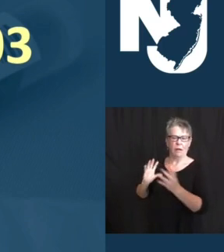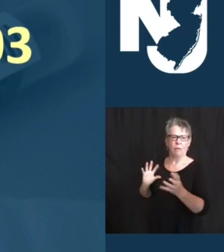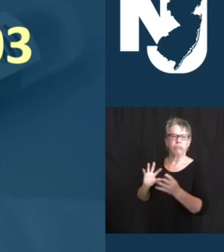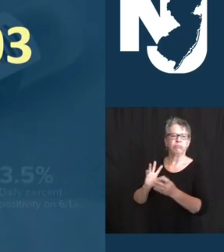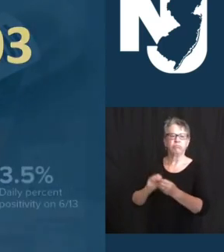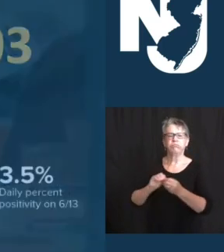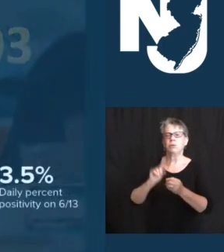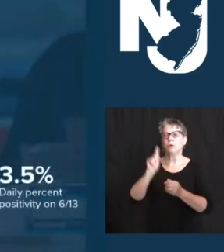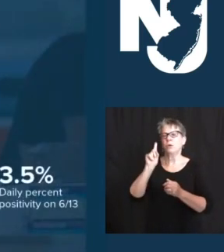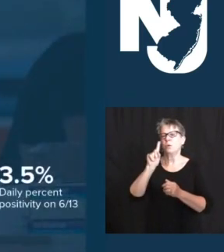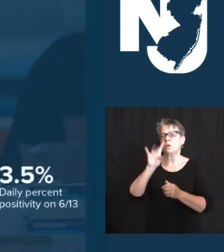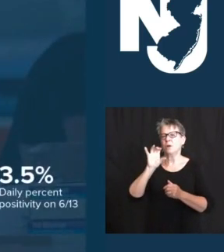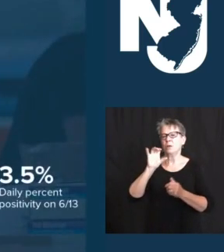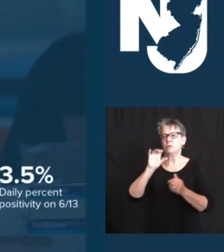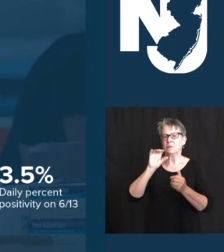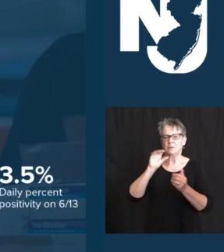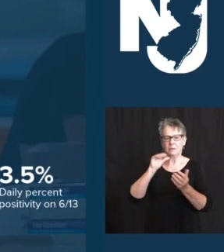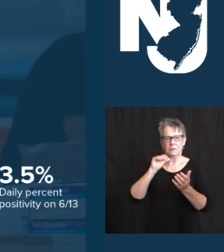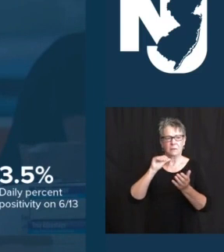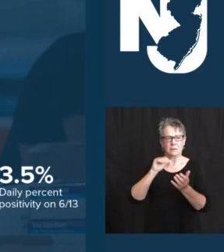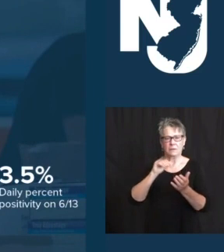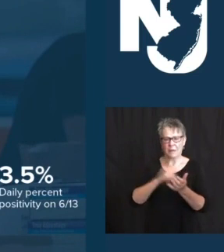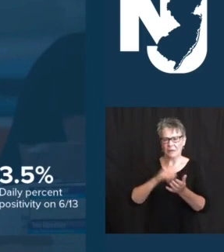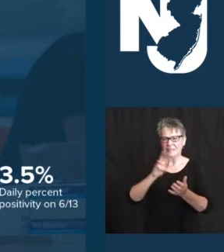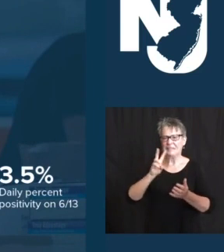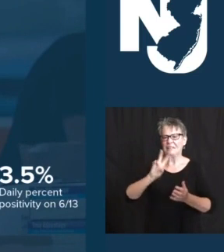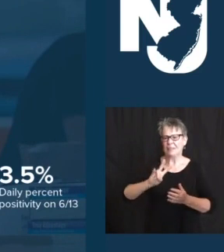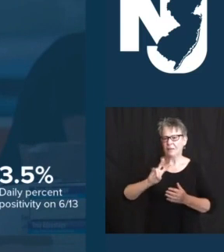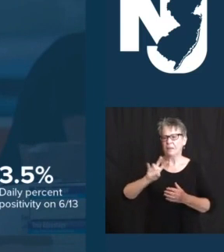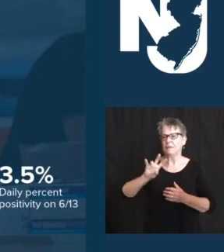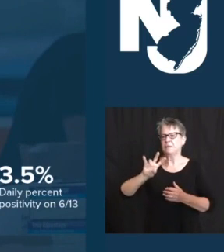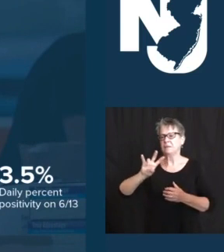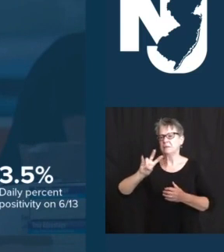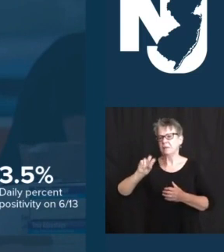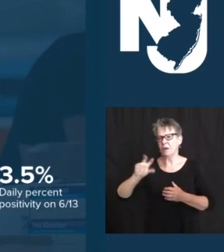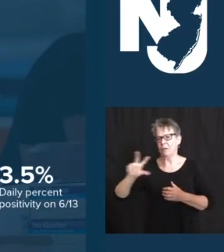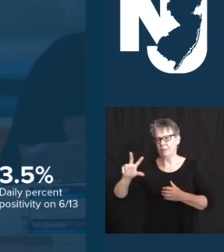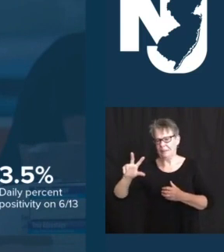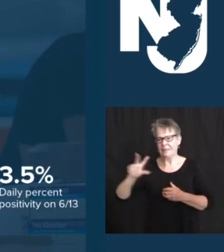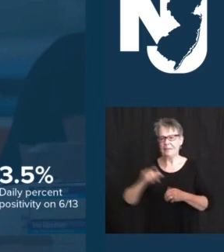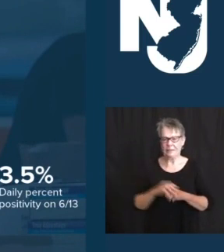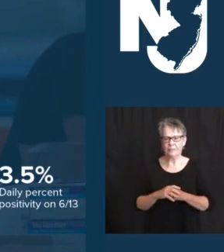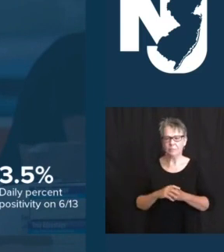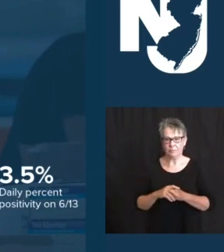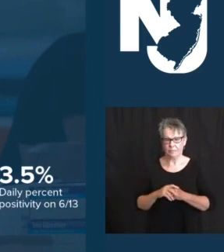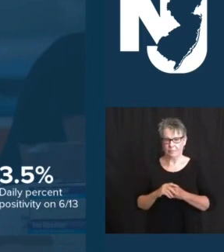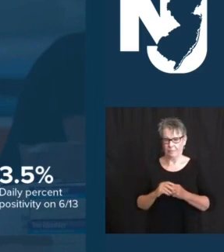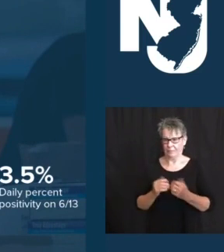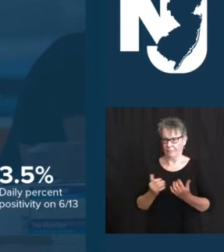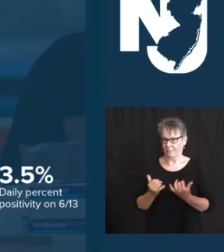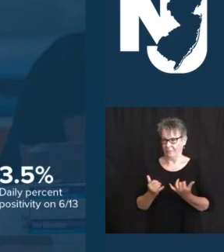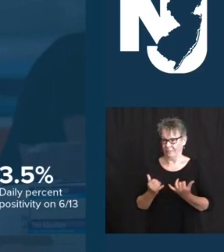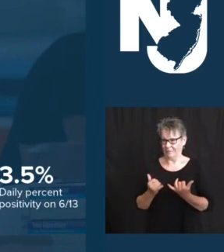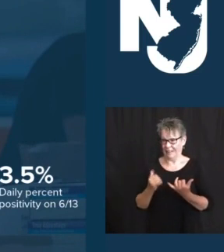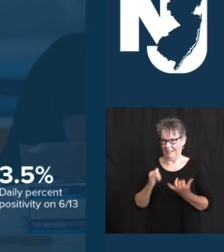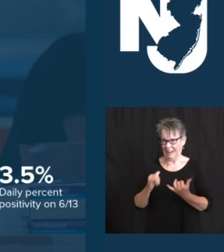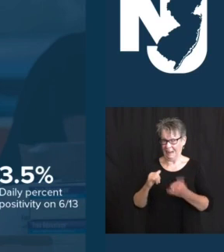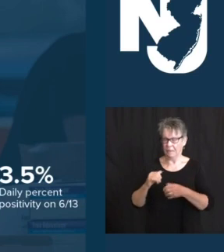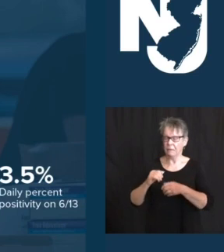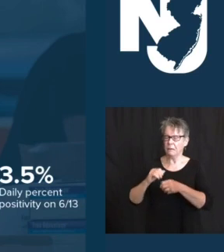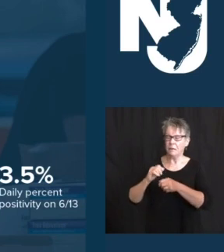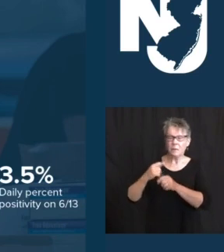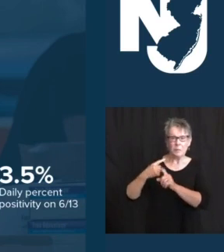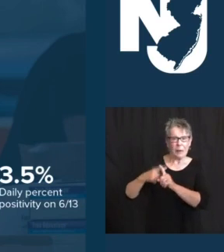167,703. Spot positivity rate for yesterday, 3.5%. That's from samples collected on